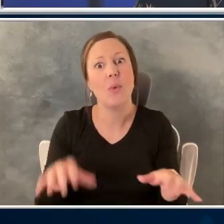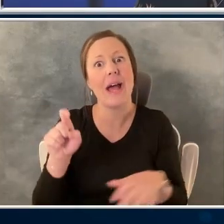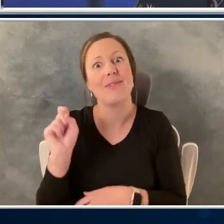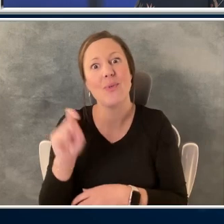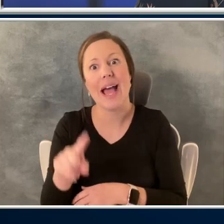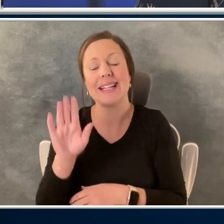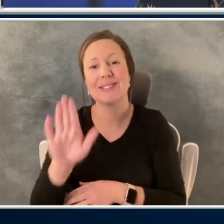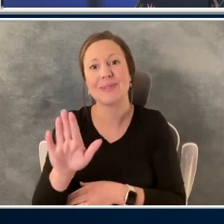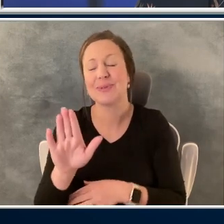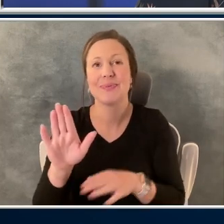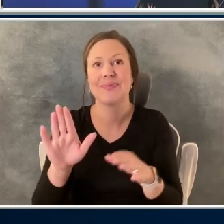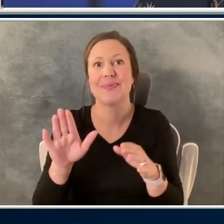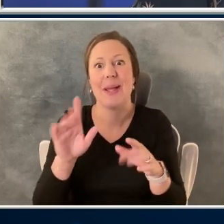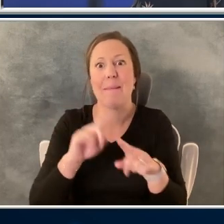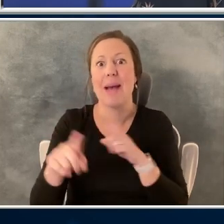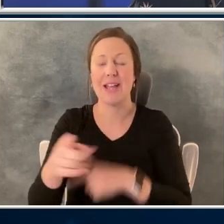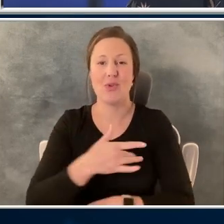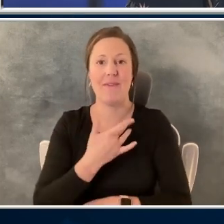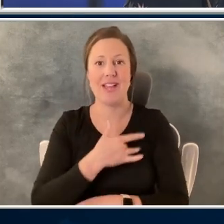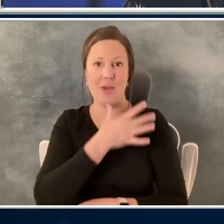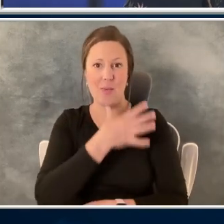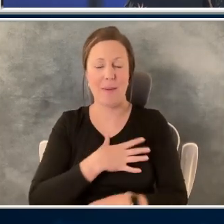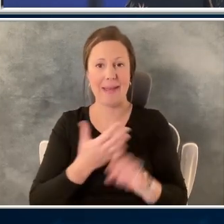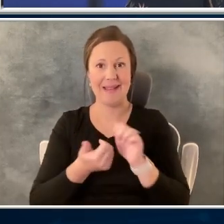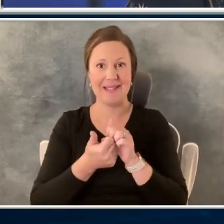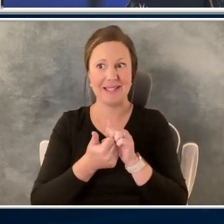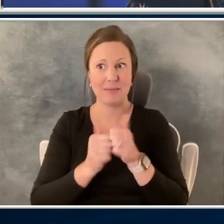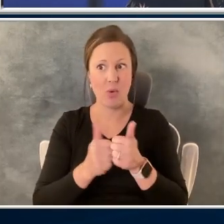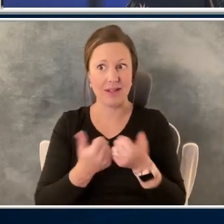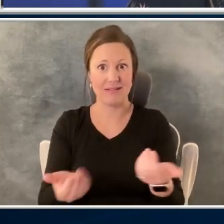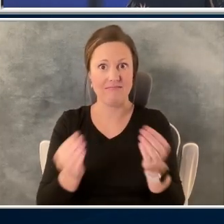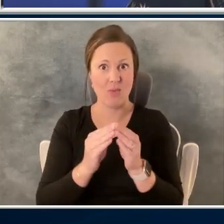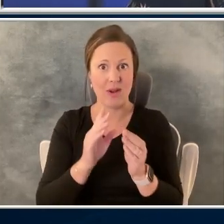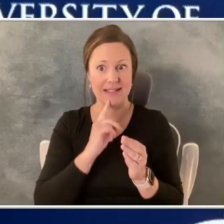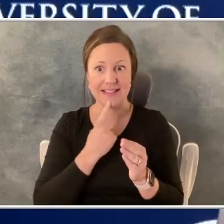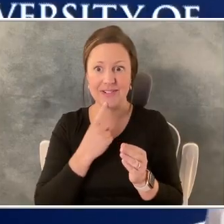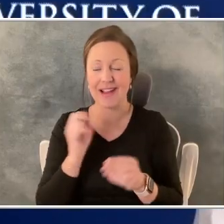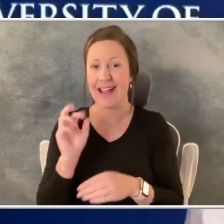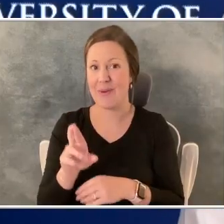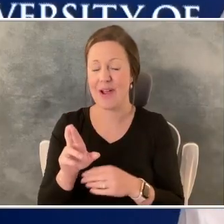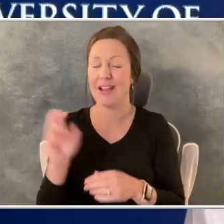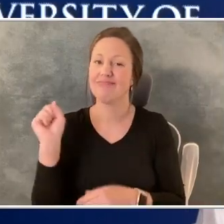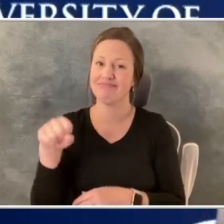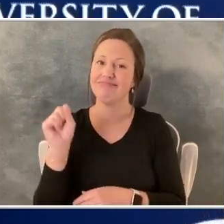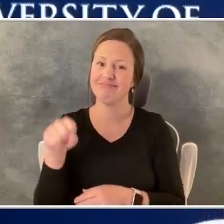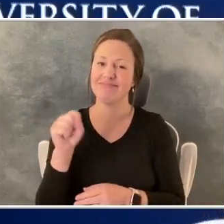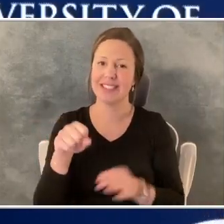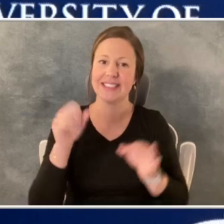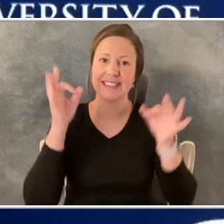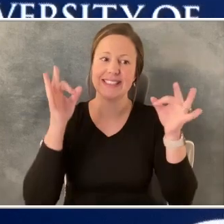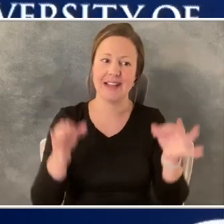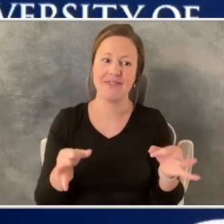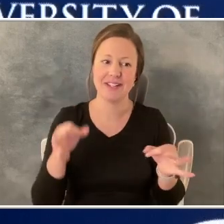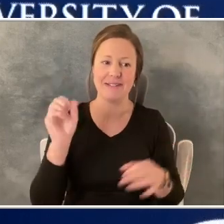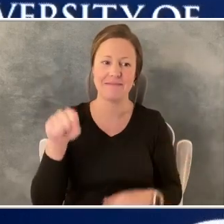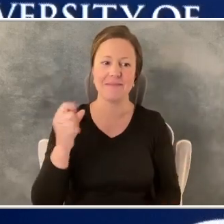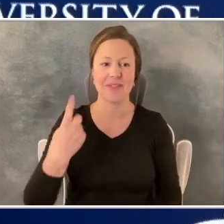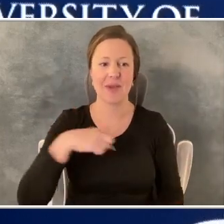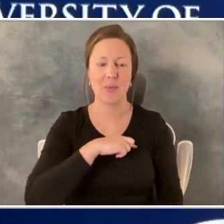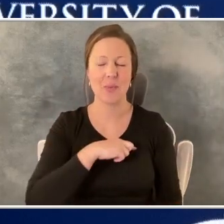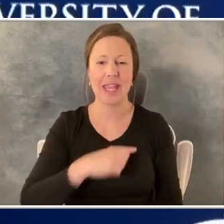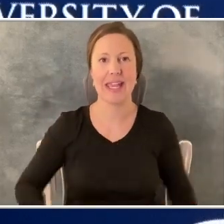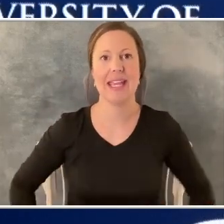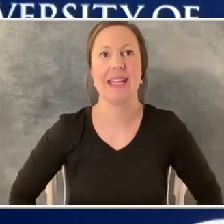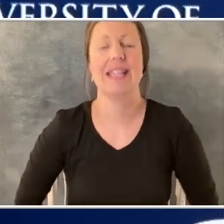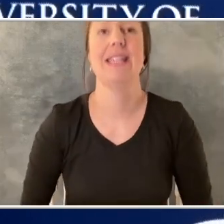does it feel like women's sports is being taken more seriously? Yeah, absolutely. We have seen really what